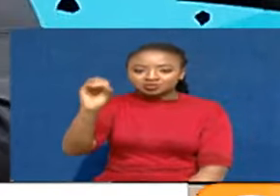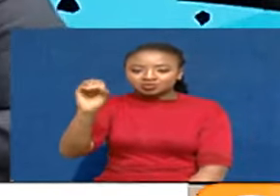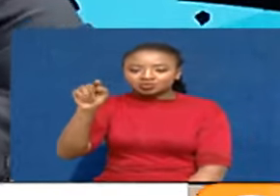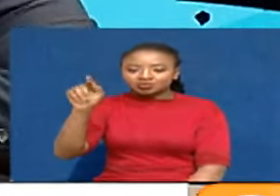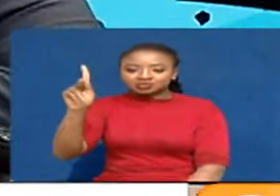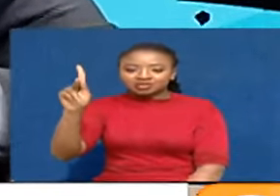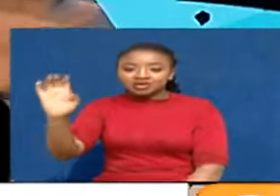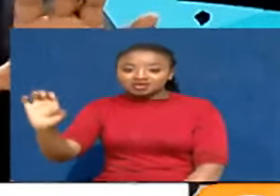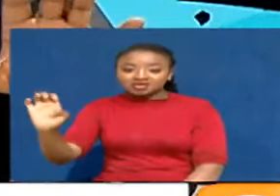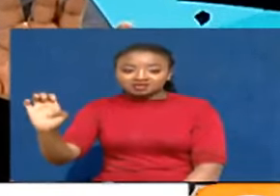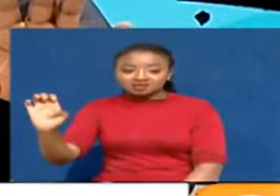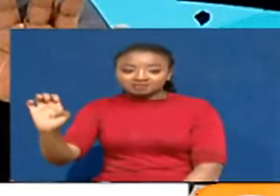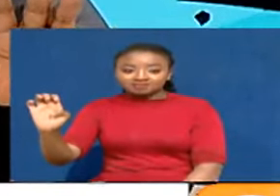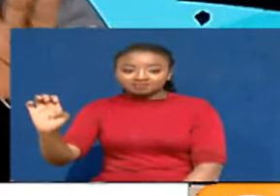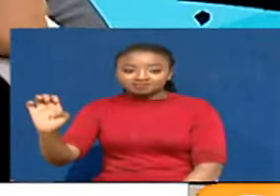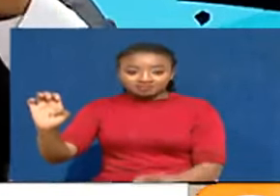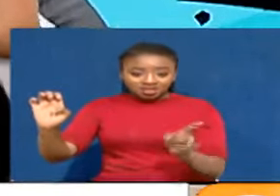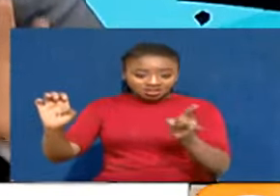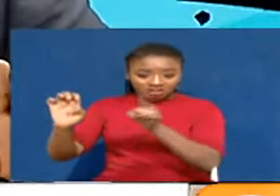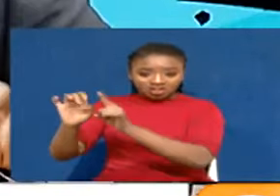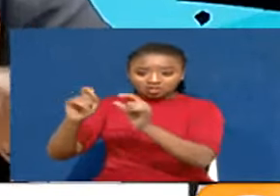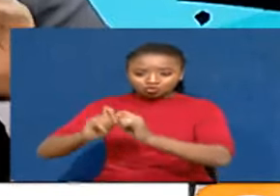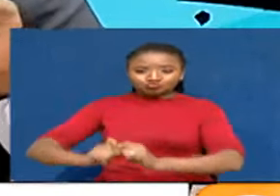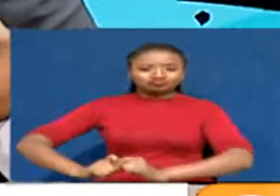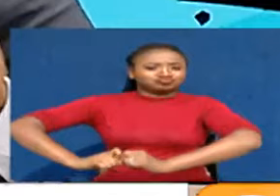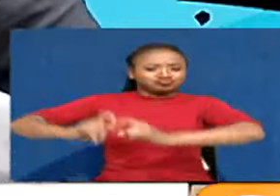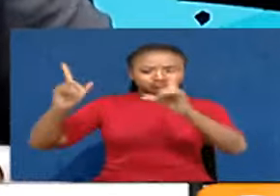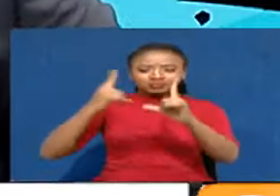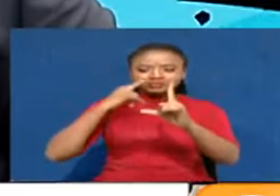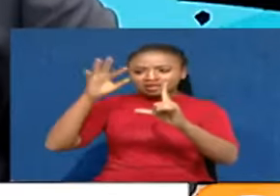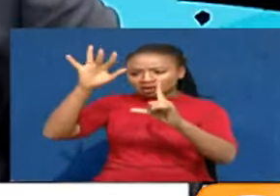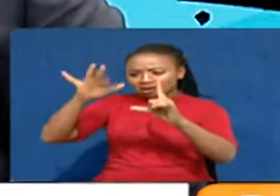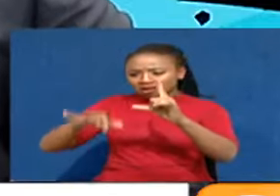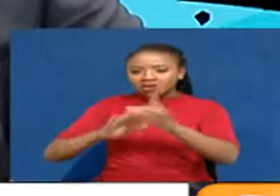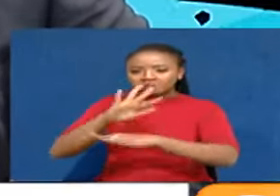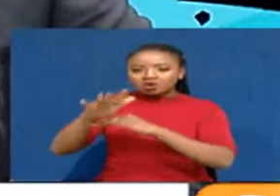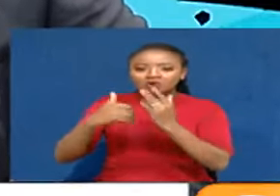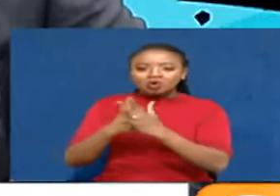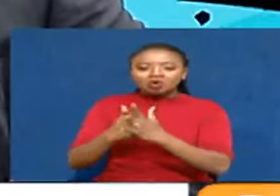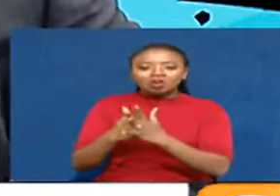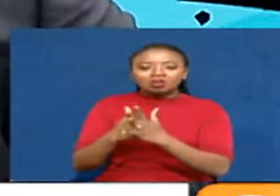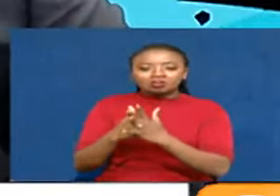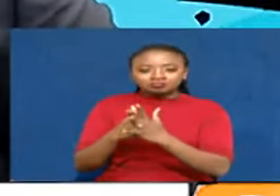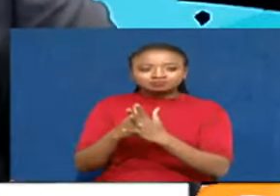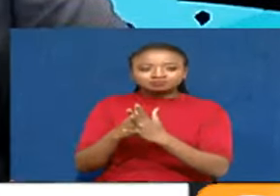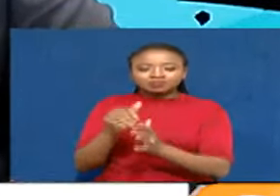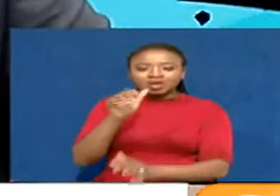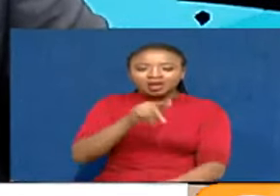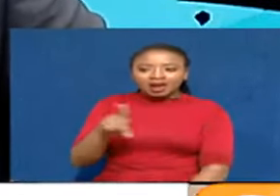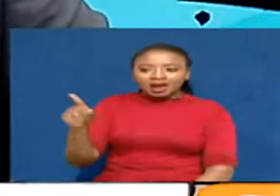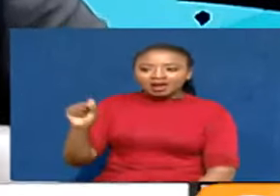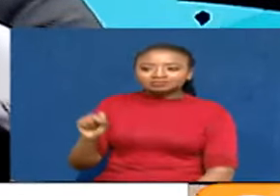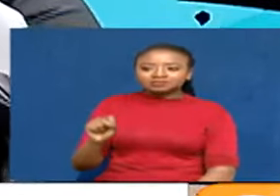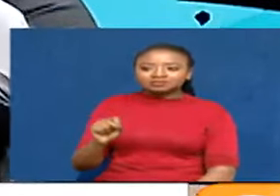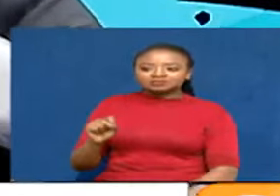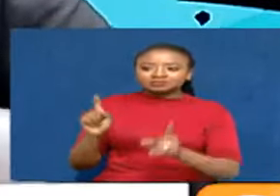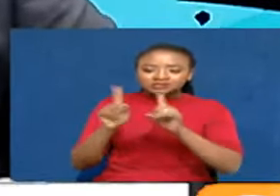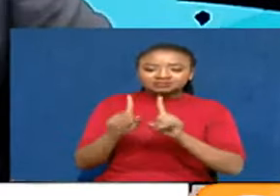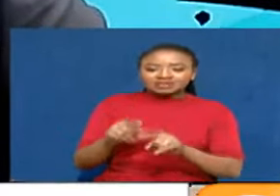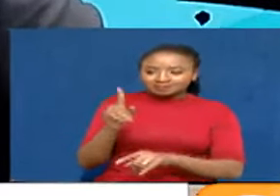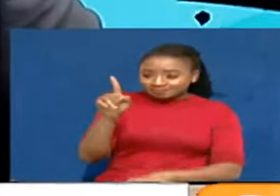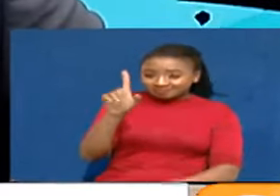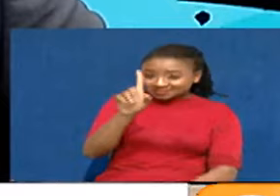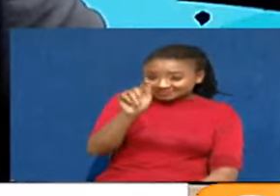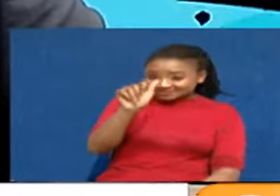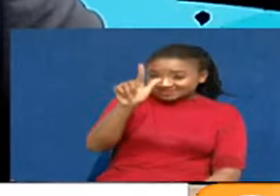dlak.co.ke. Okay. You will find a page there with all the members. Click on the logo. All right. In fact, Ivan's Tala is number